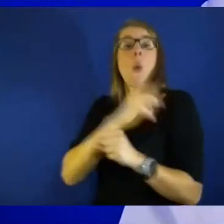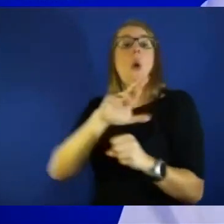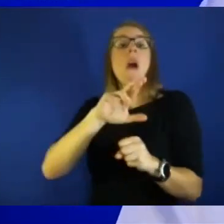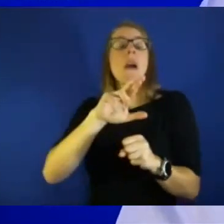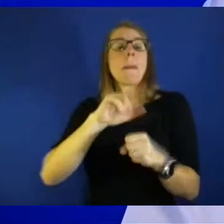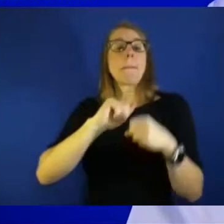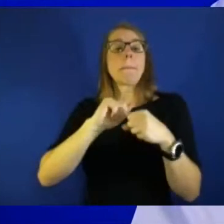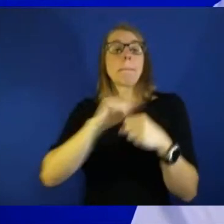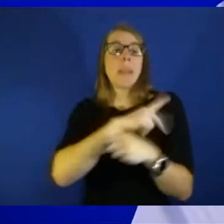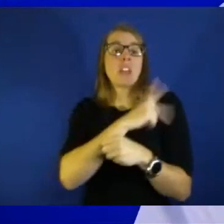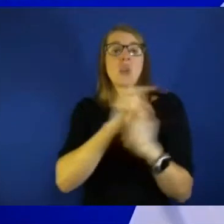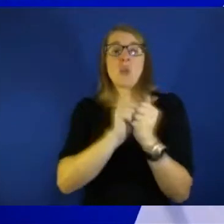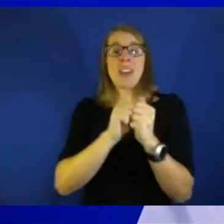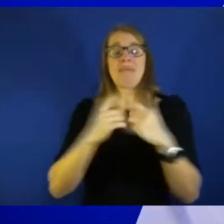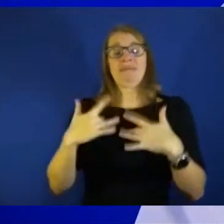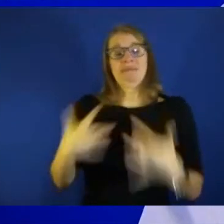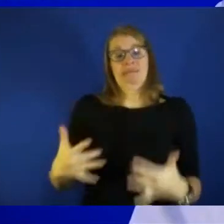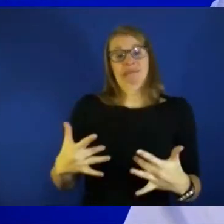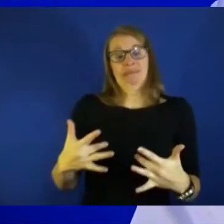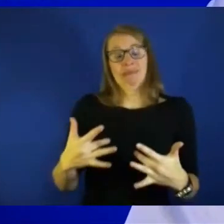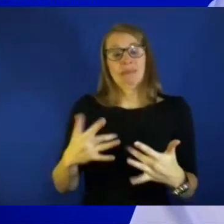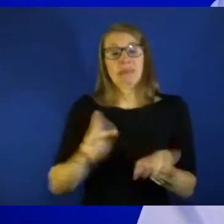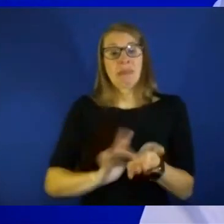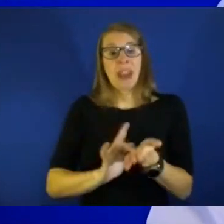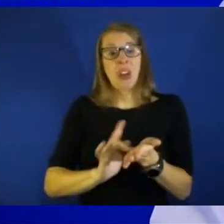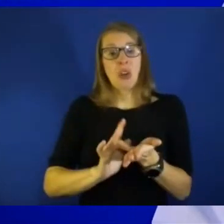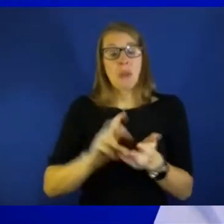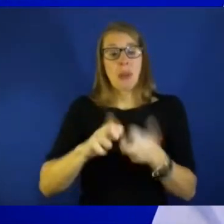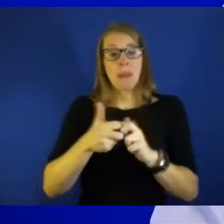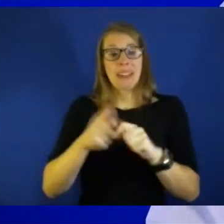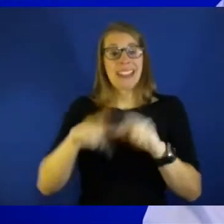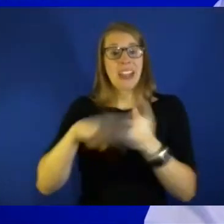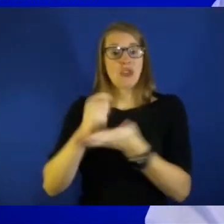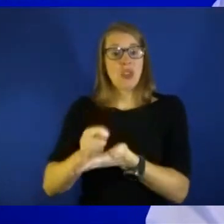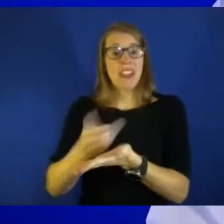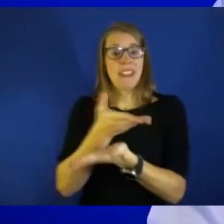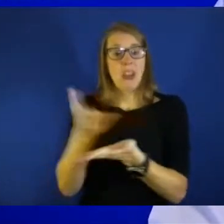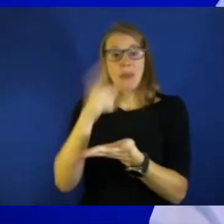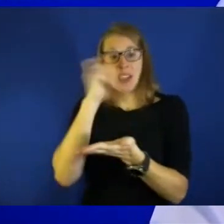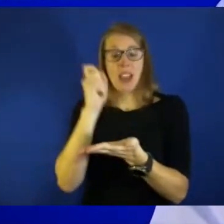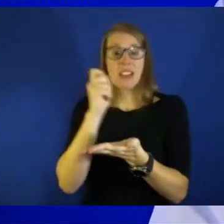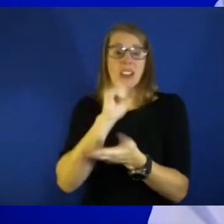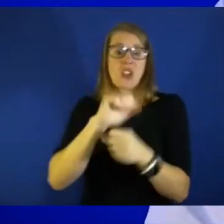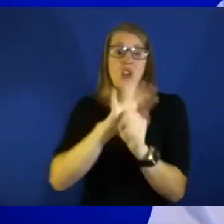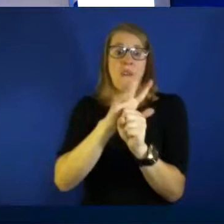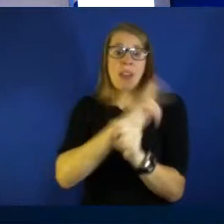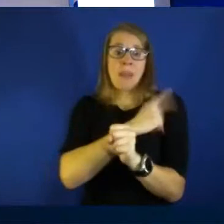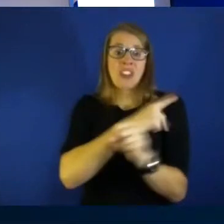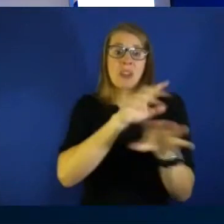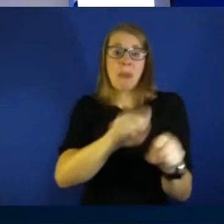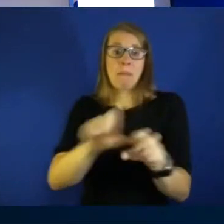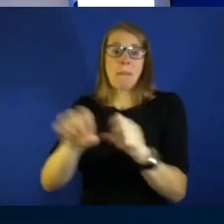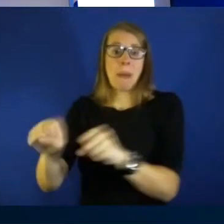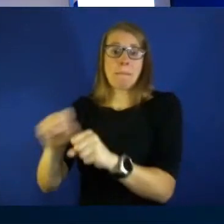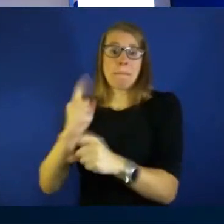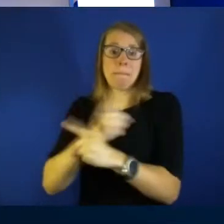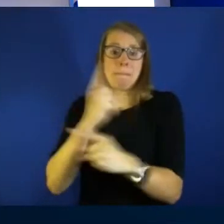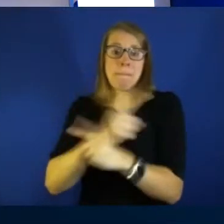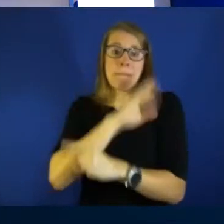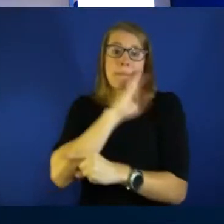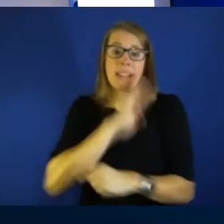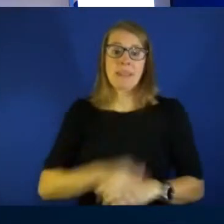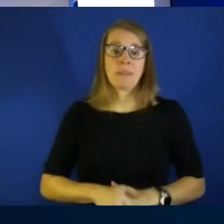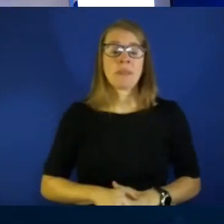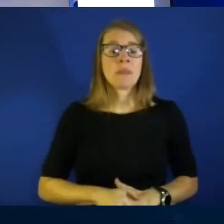common medical problems which are unable to be treated there because those beds are being filled up with COVID patients. Dr. Bahr, question for you. Do